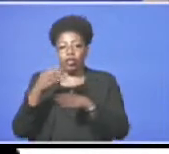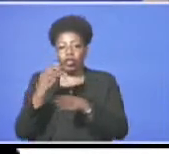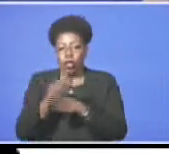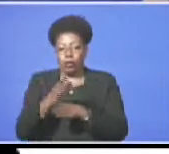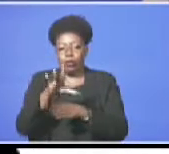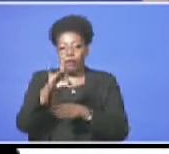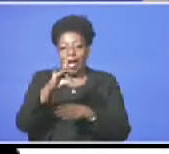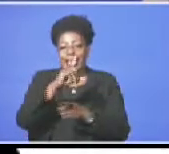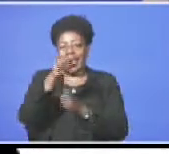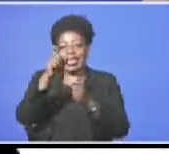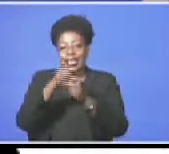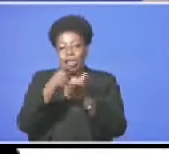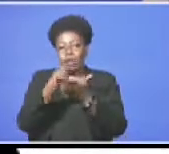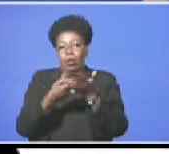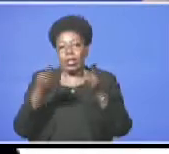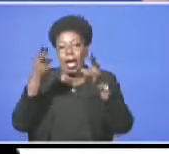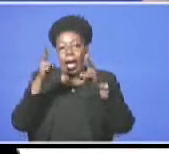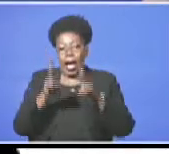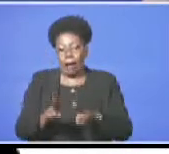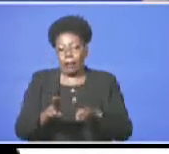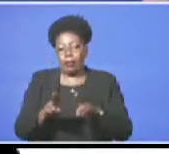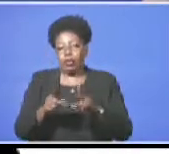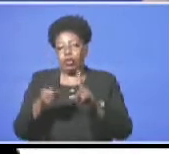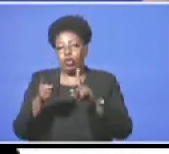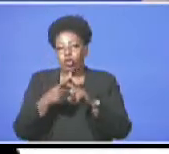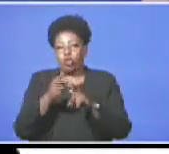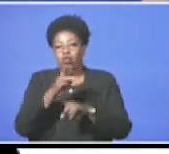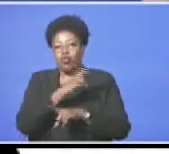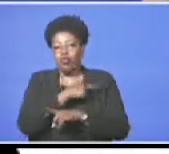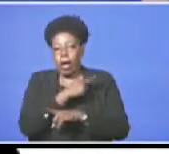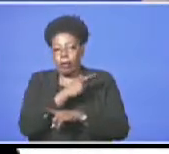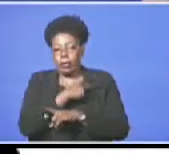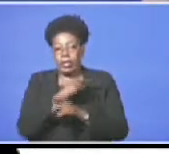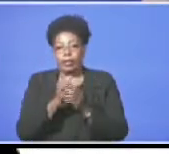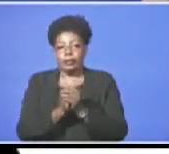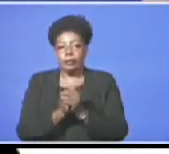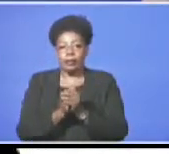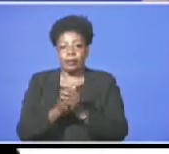happened to Ramsey. Mitchell recalled the diplomat's role in being one of the